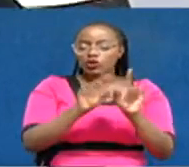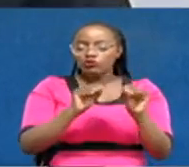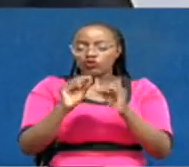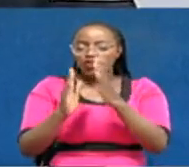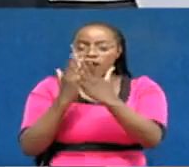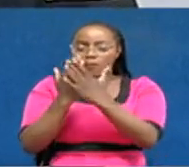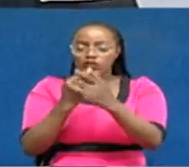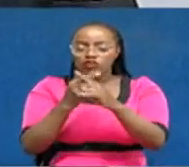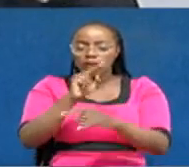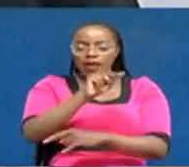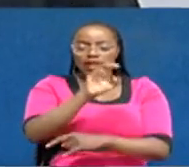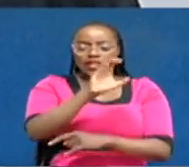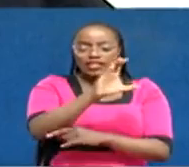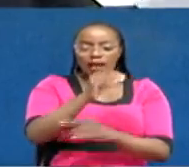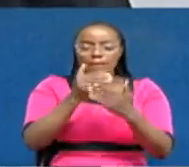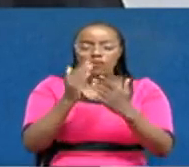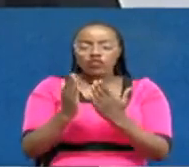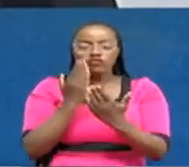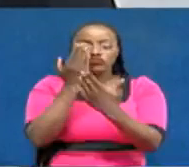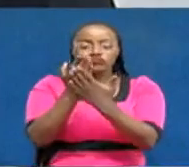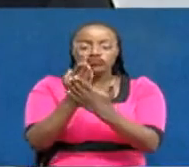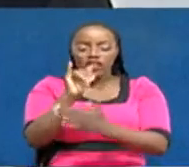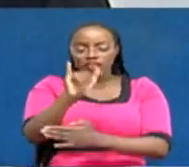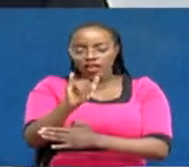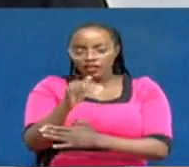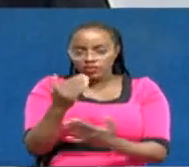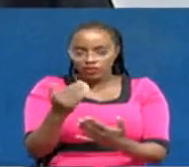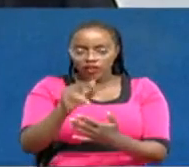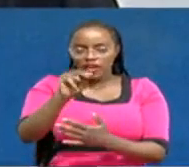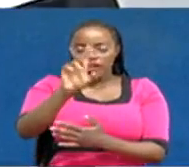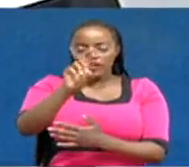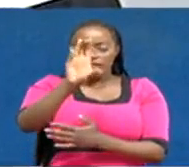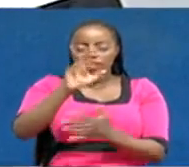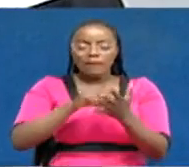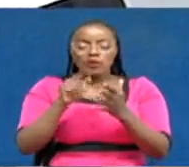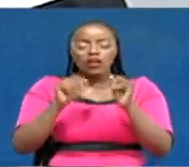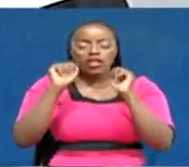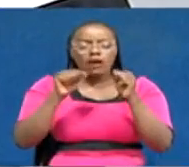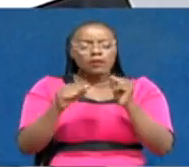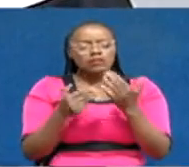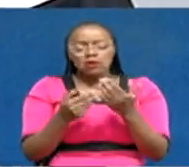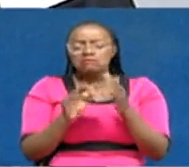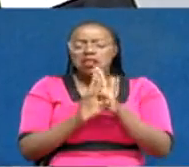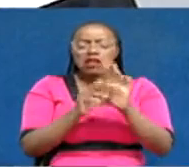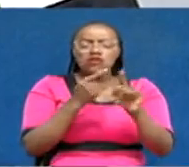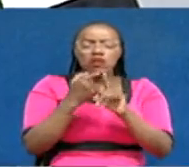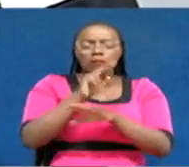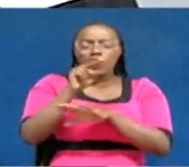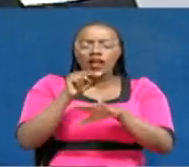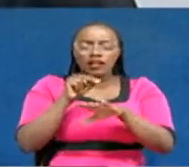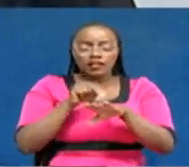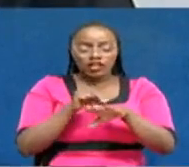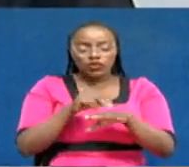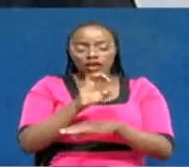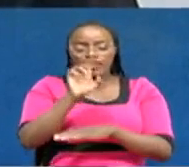out proposals from the NEC before presenting that to the NDC. So it may refine whatever comes from the National